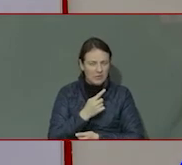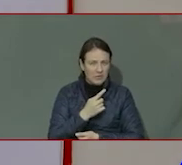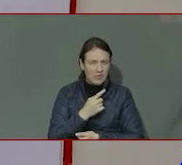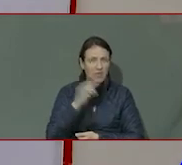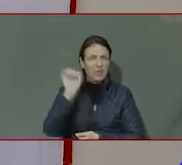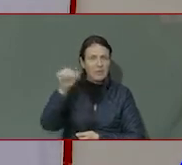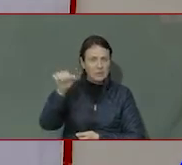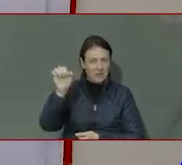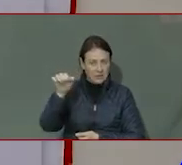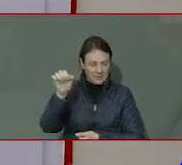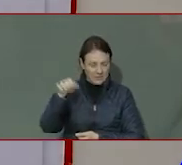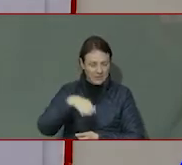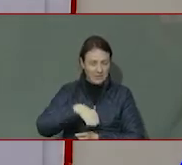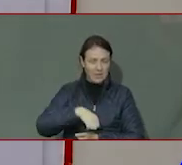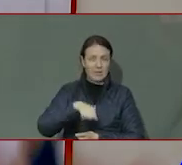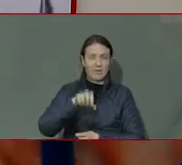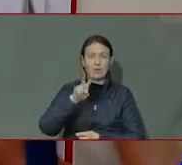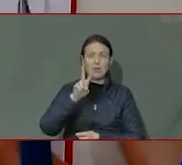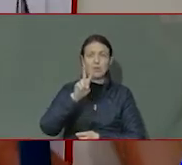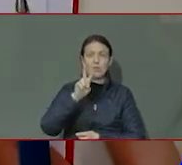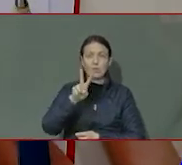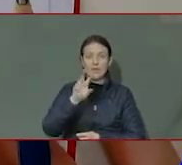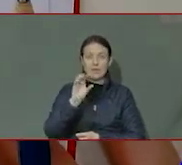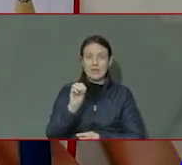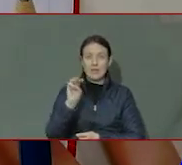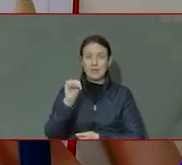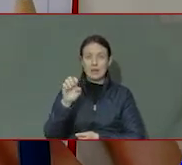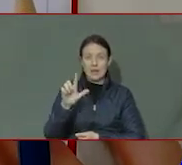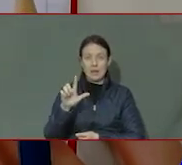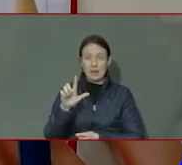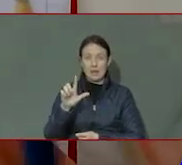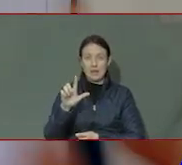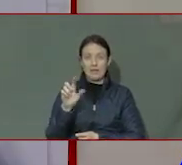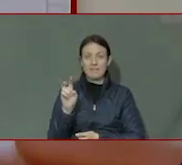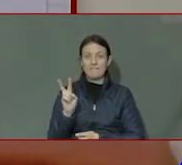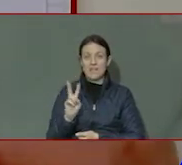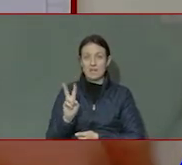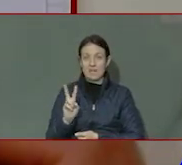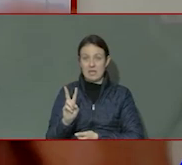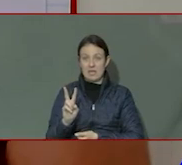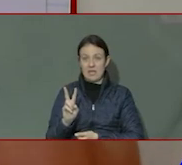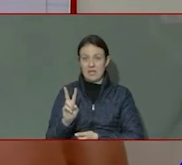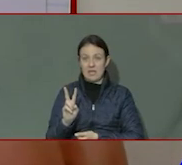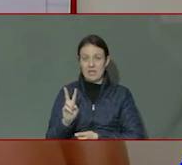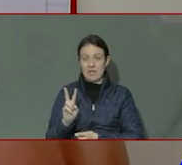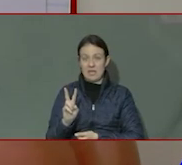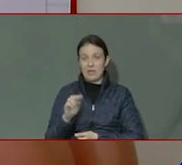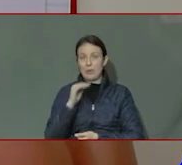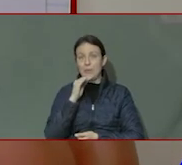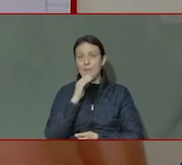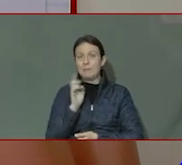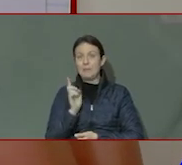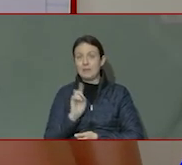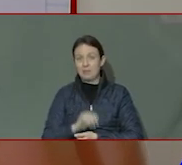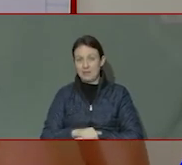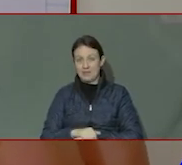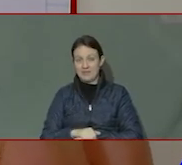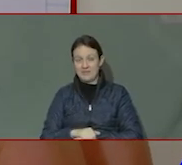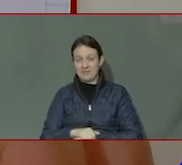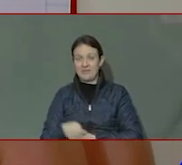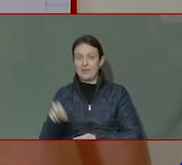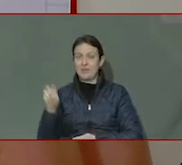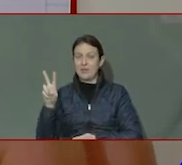They told us at 3.8 there, it's 20 milliliters of vinegar. So that also tells me that it's